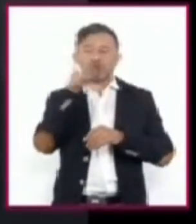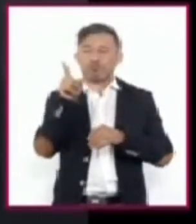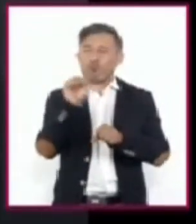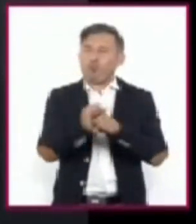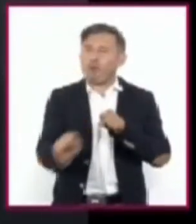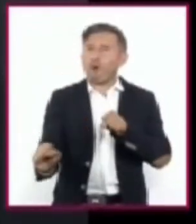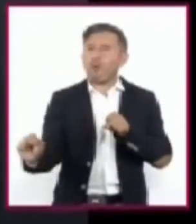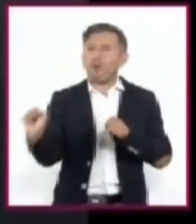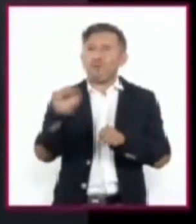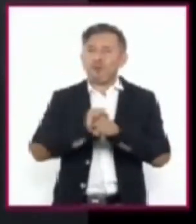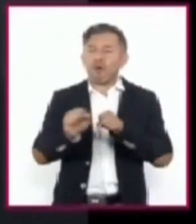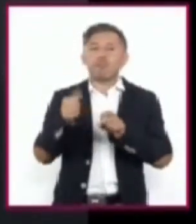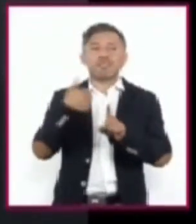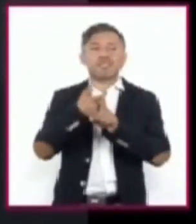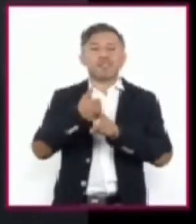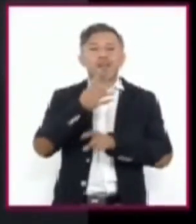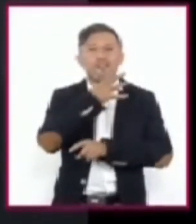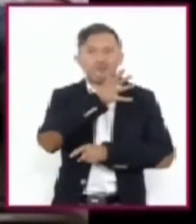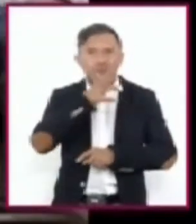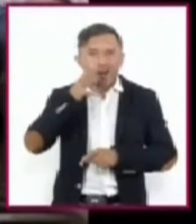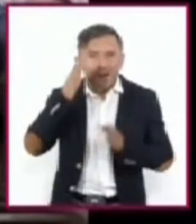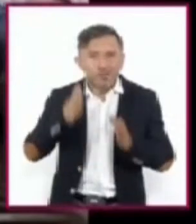farmers, architects,